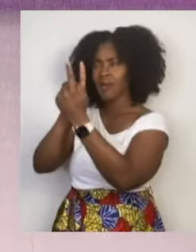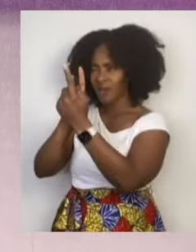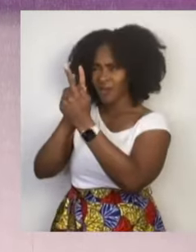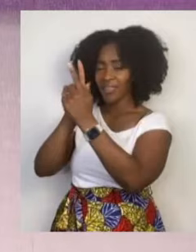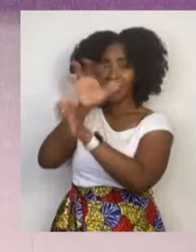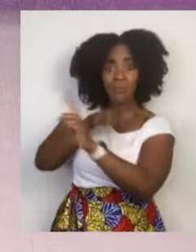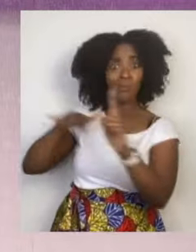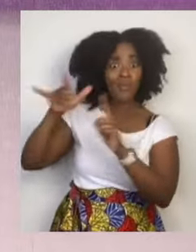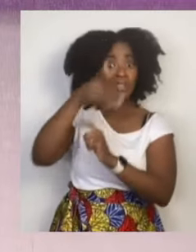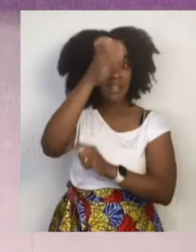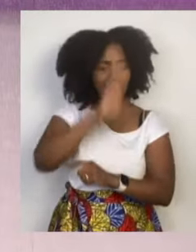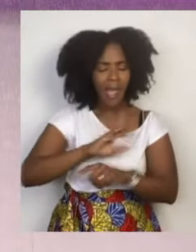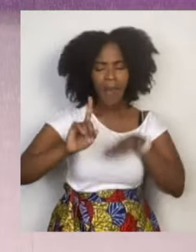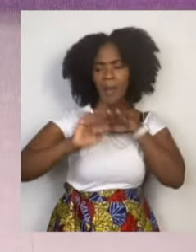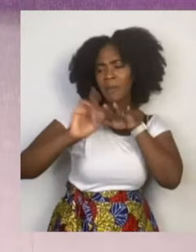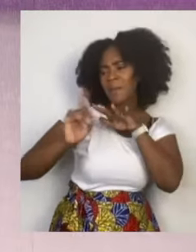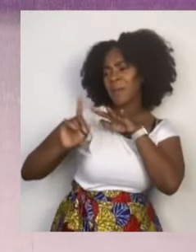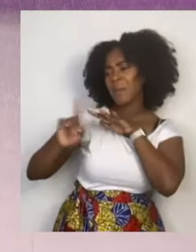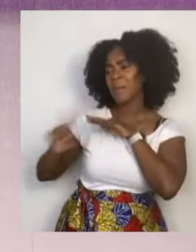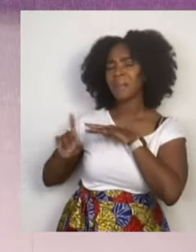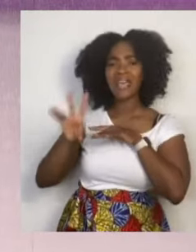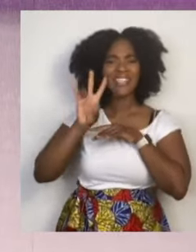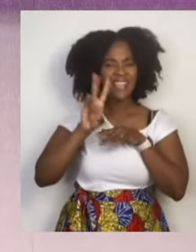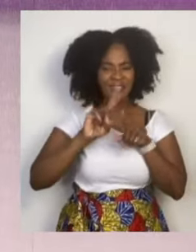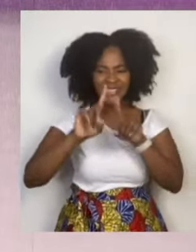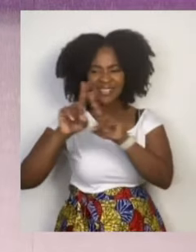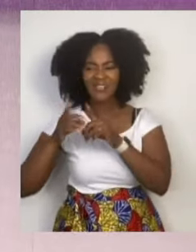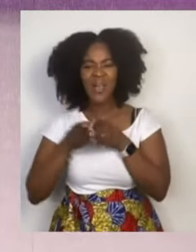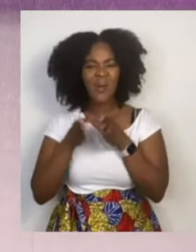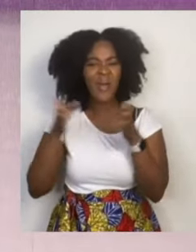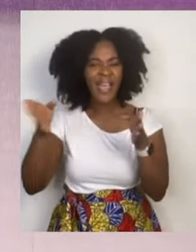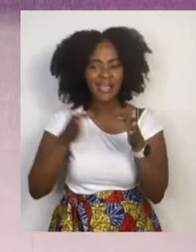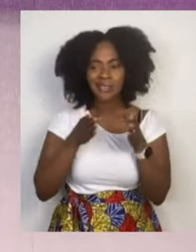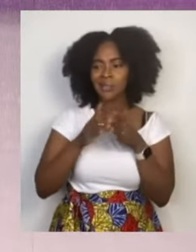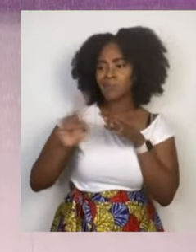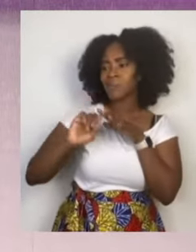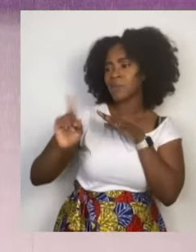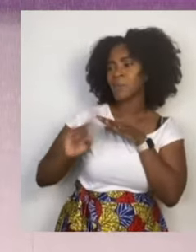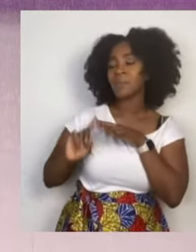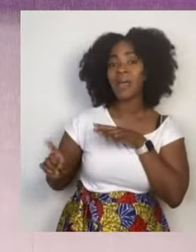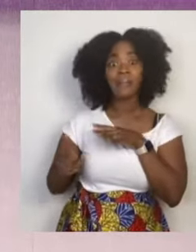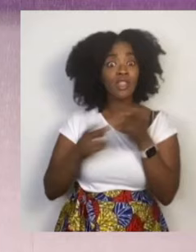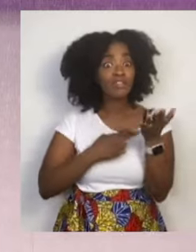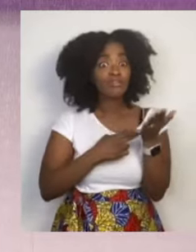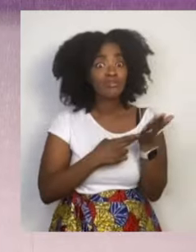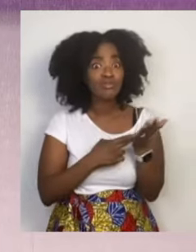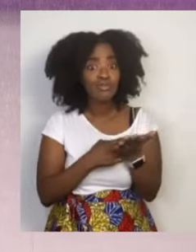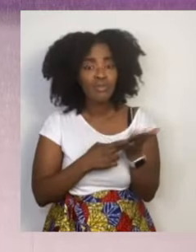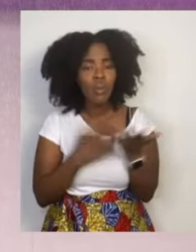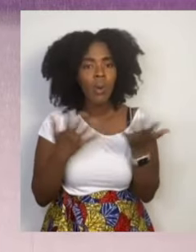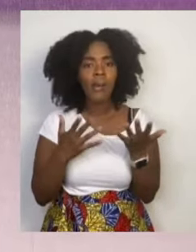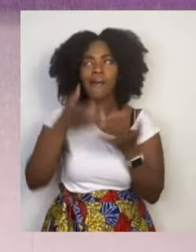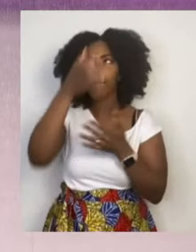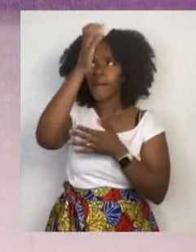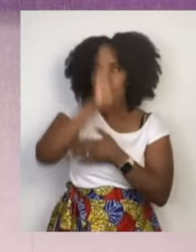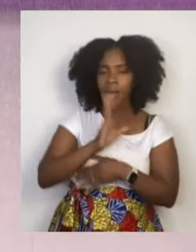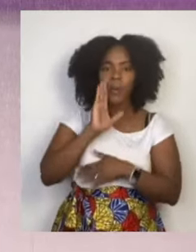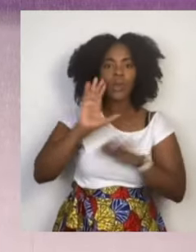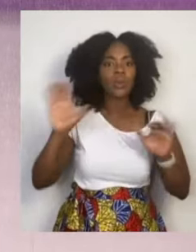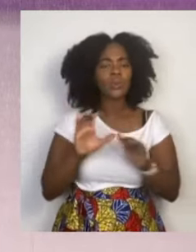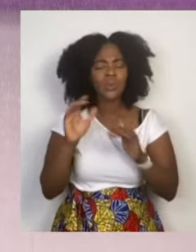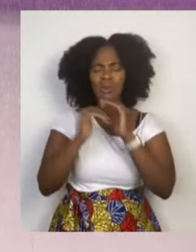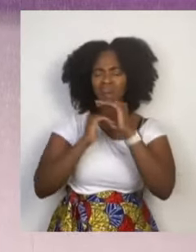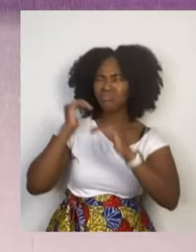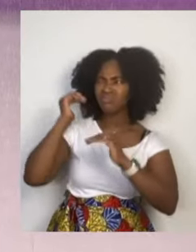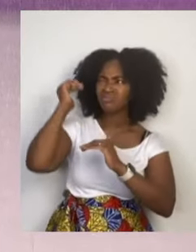the truth. God will do exceedingly and abundantly above all that you can ask,